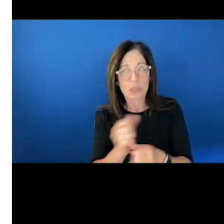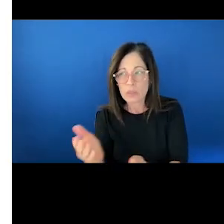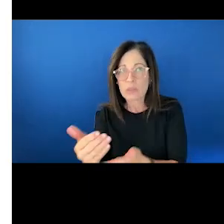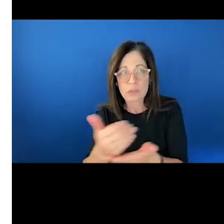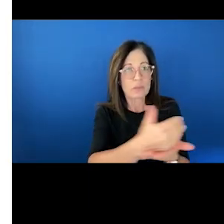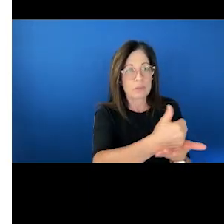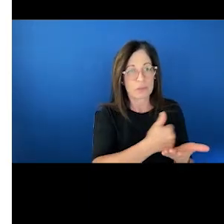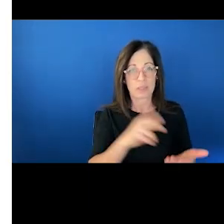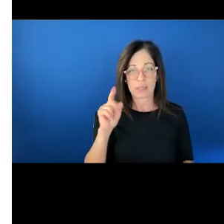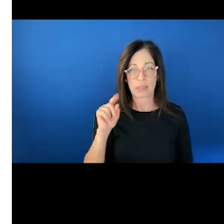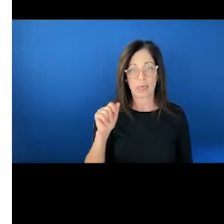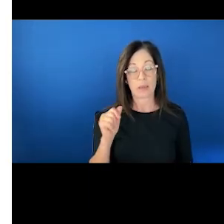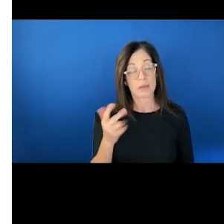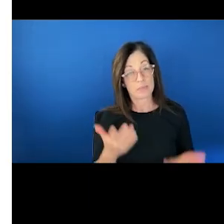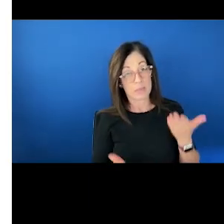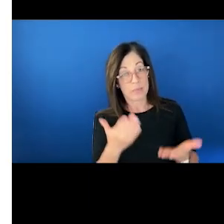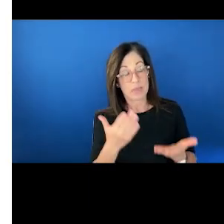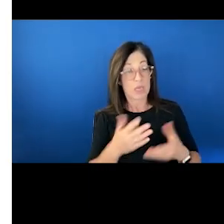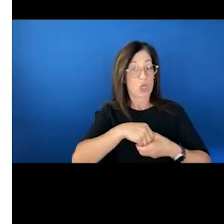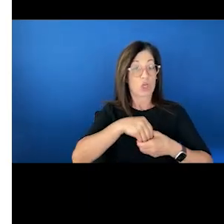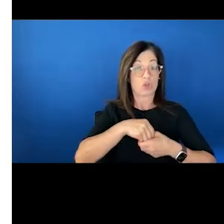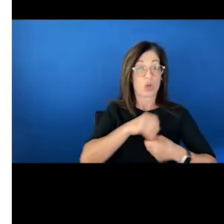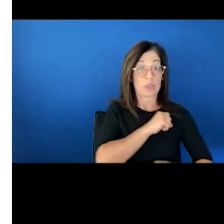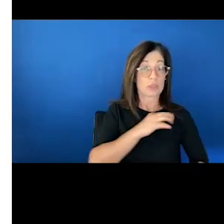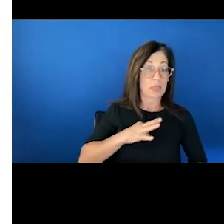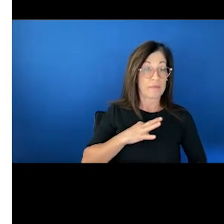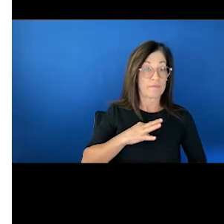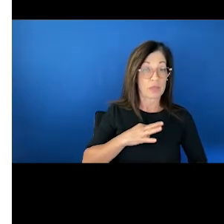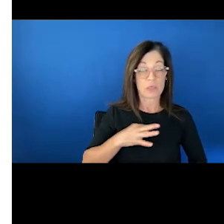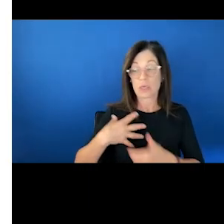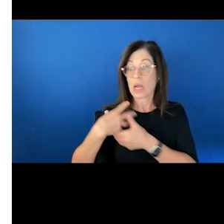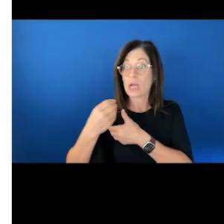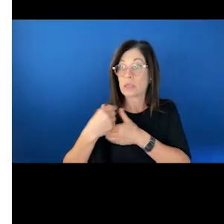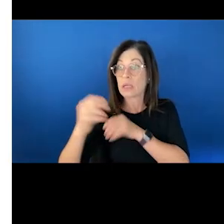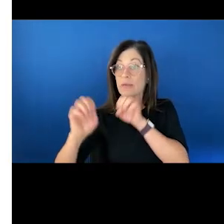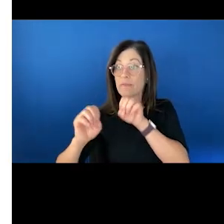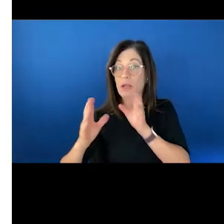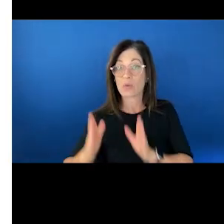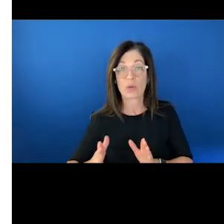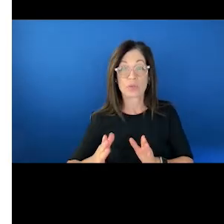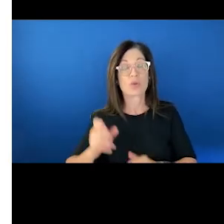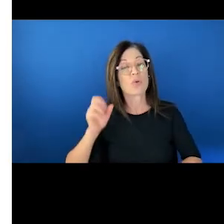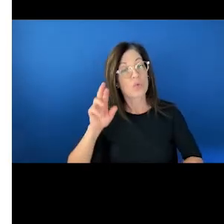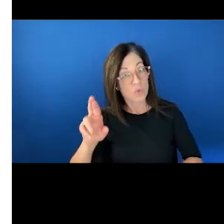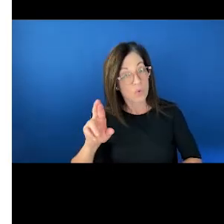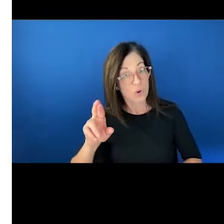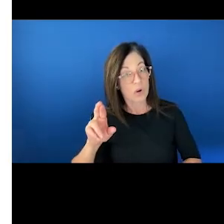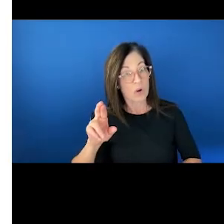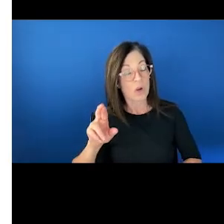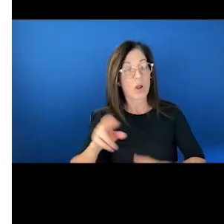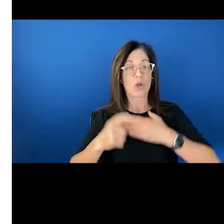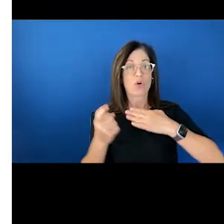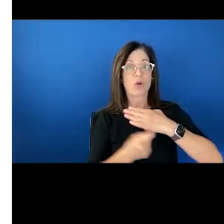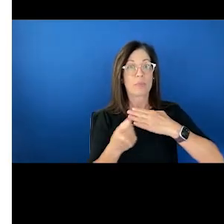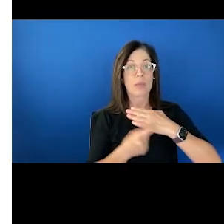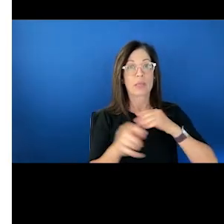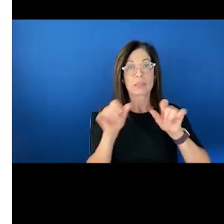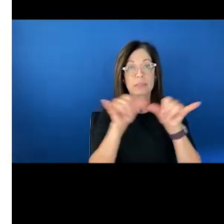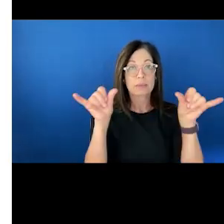data? It could be internal staff, external evaluators, or even automated